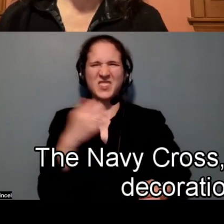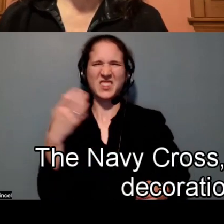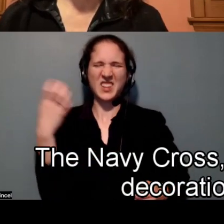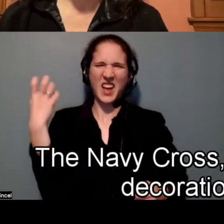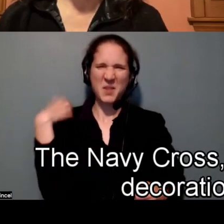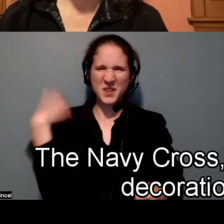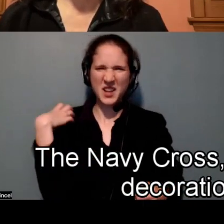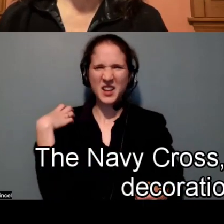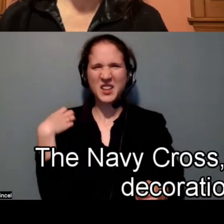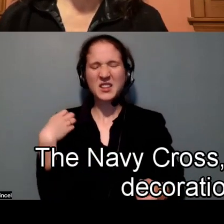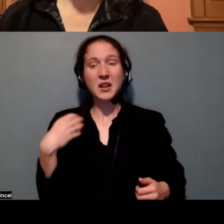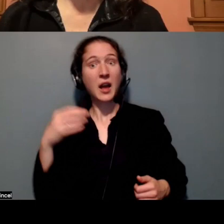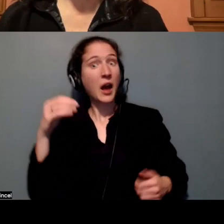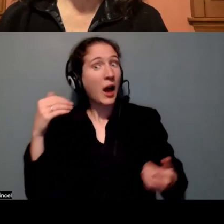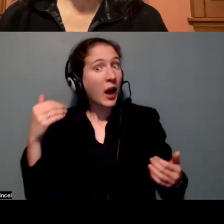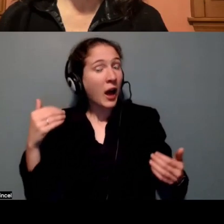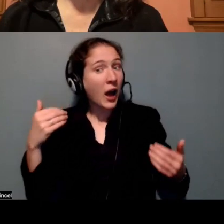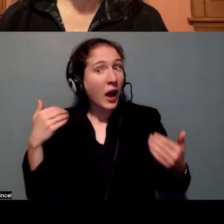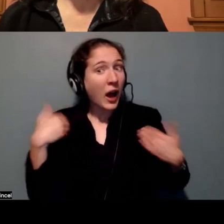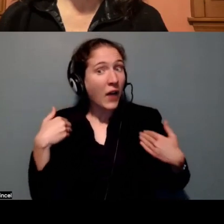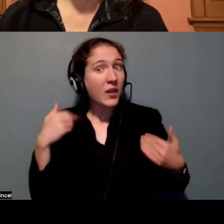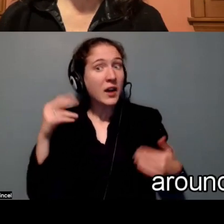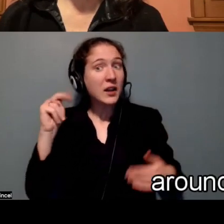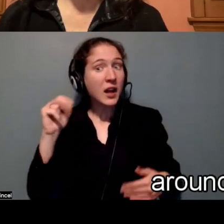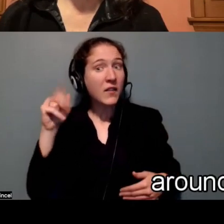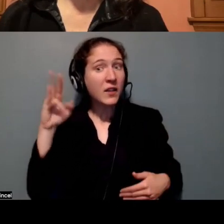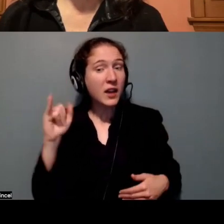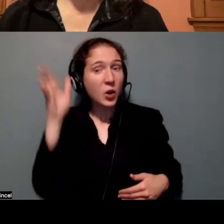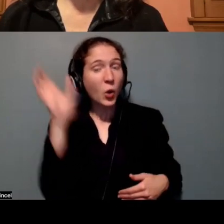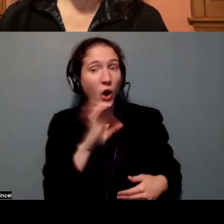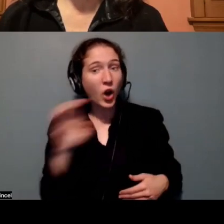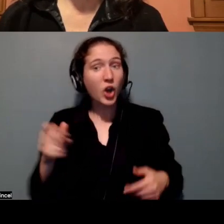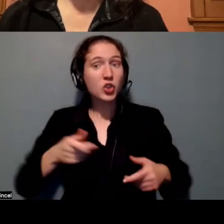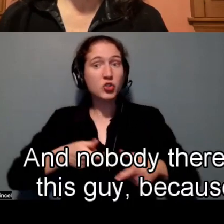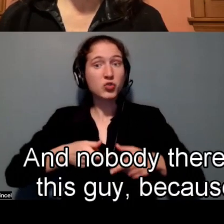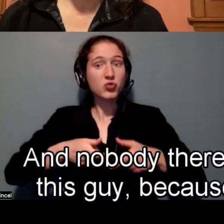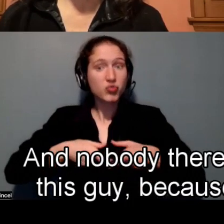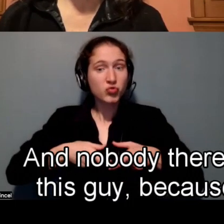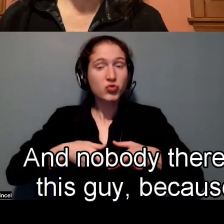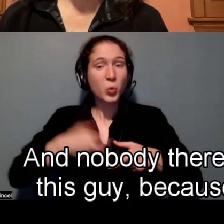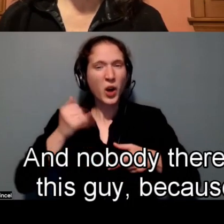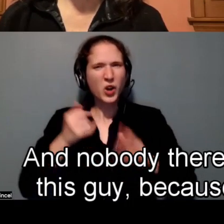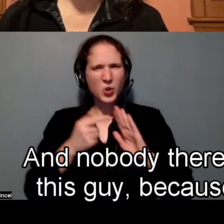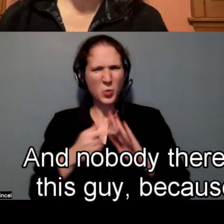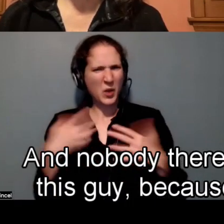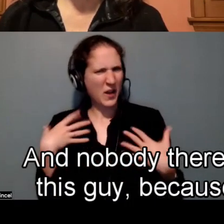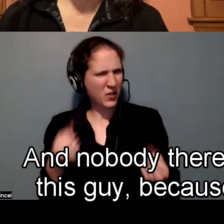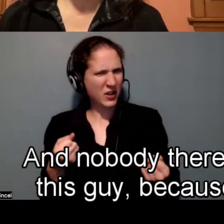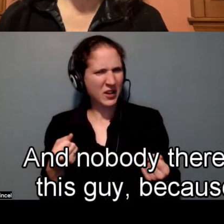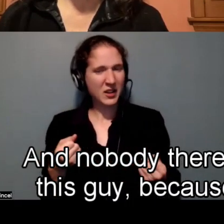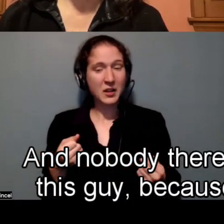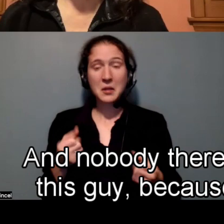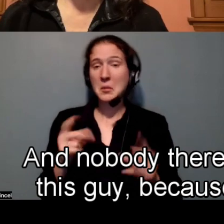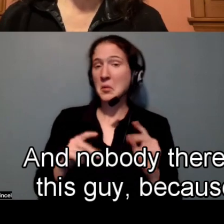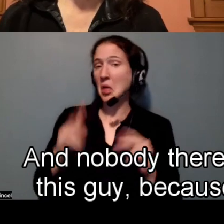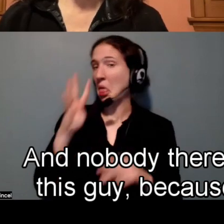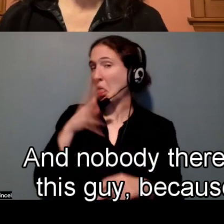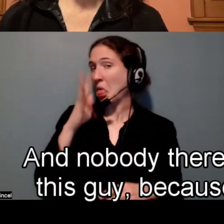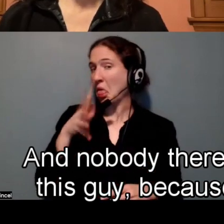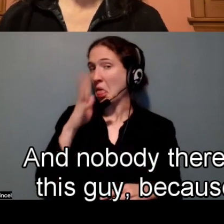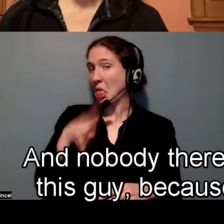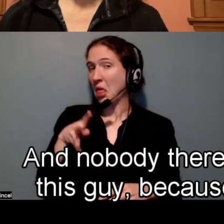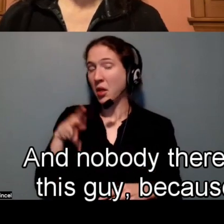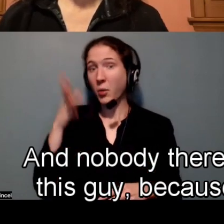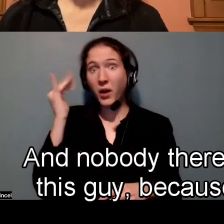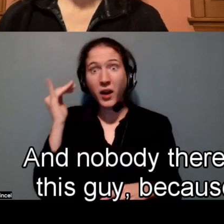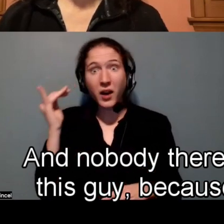highest decoration for bravery, around his neck. And nobody's paying attention to this guy Mm. because he's